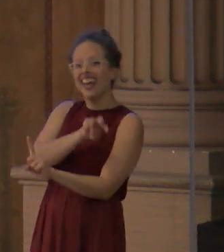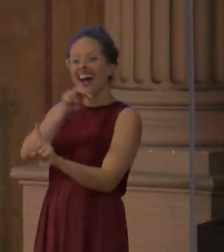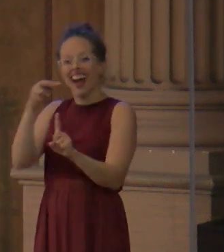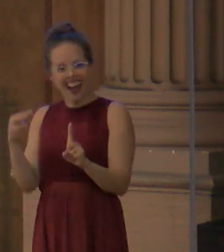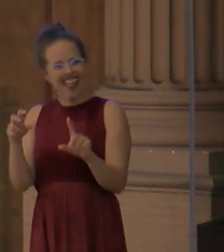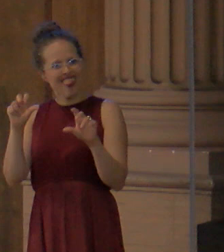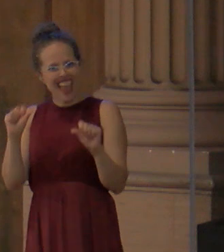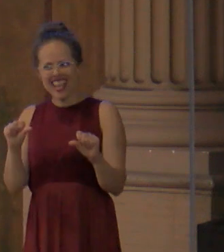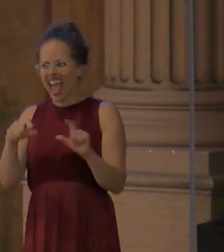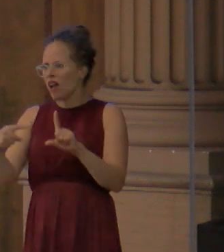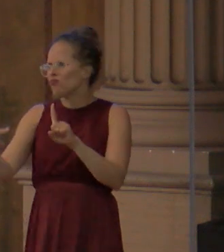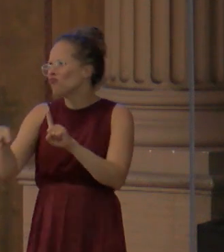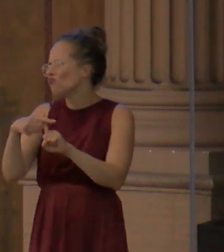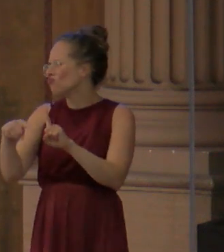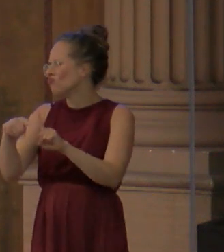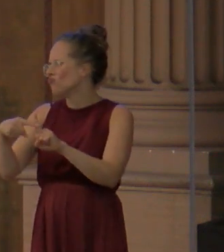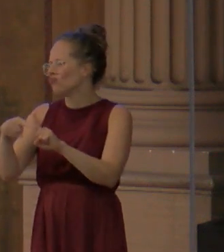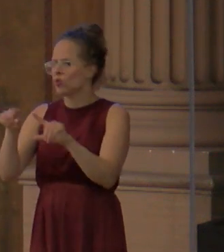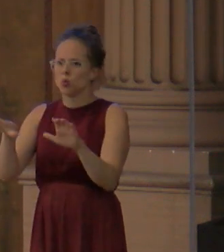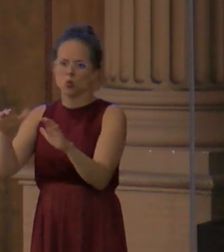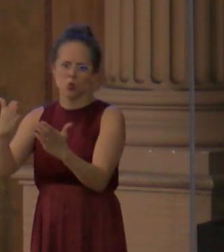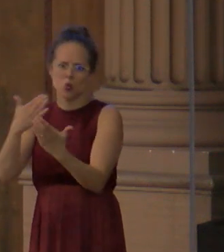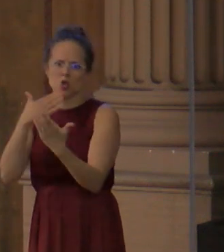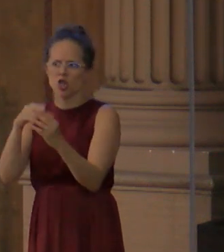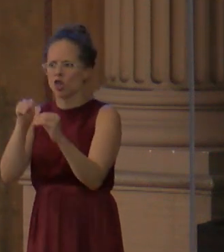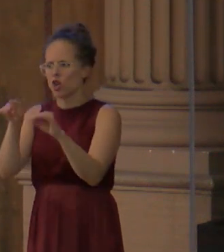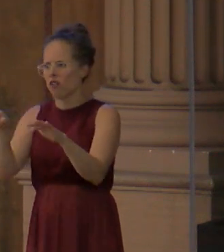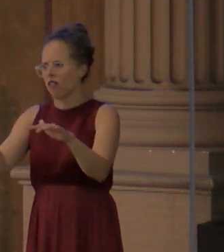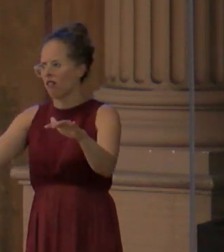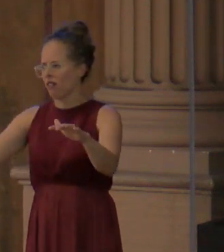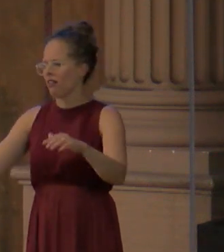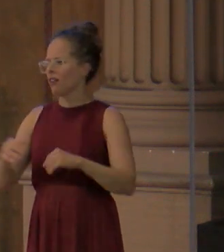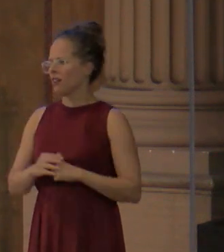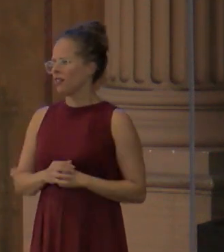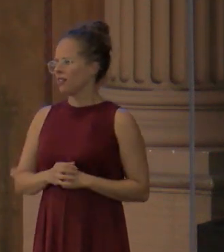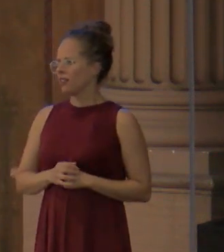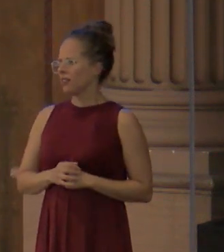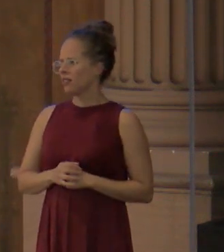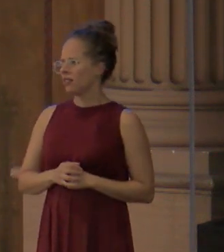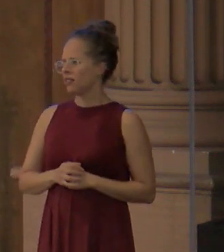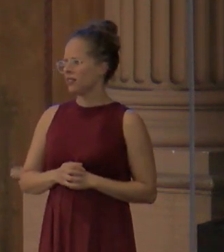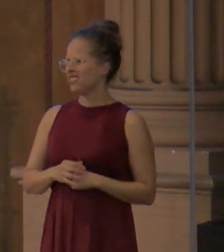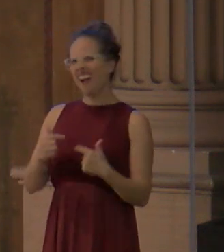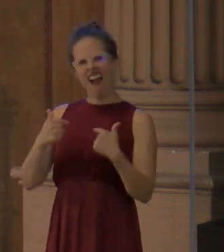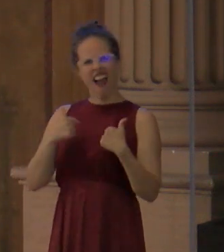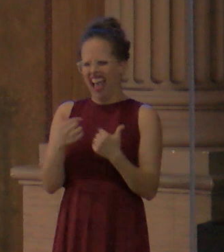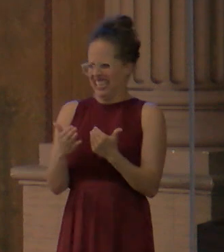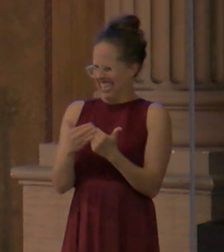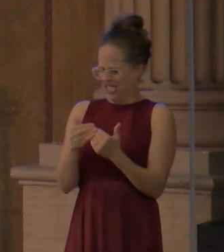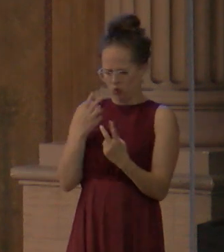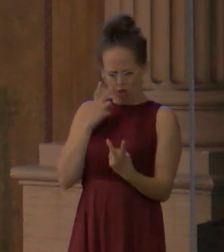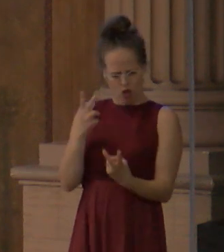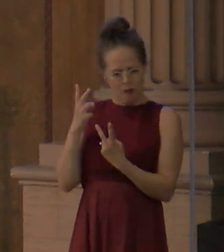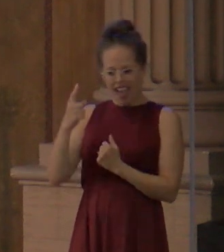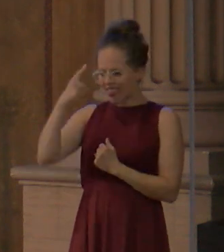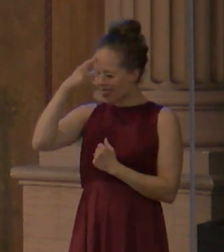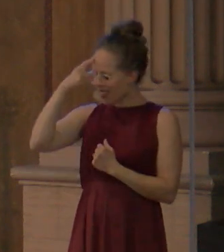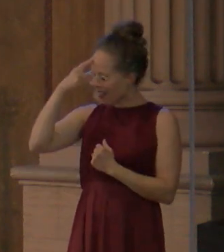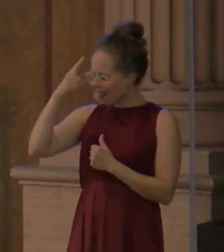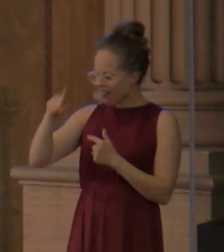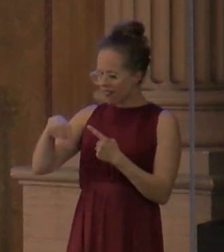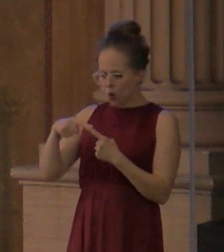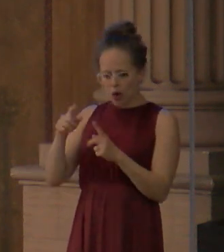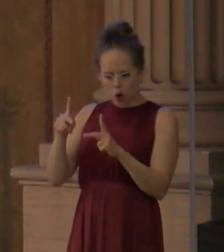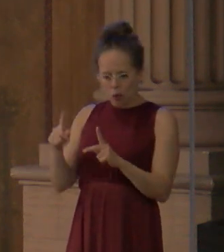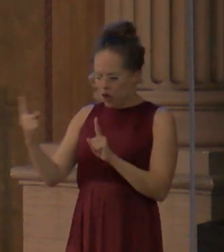others. I'm sure you can, but I can think of several times when someone has spoken a word of encouragement to me, whether that's in